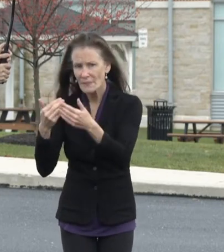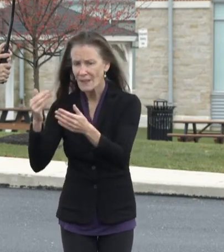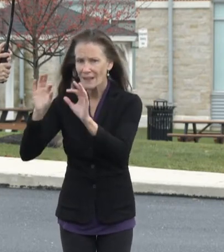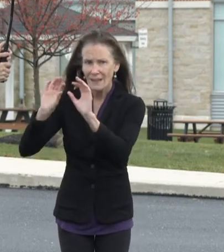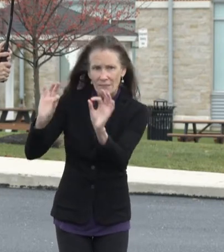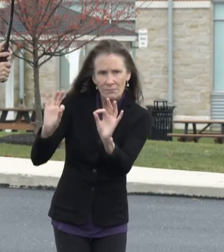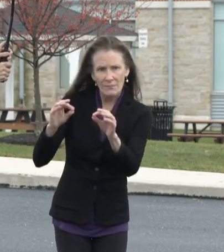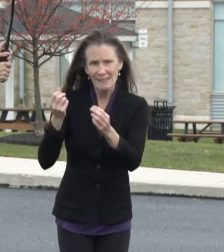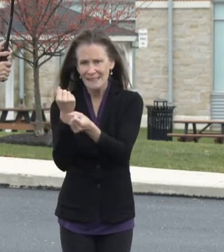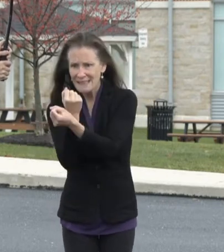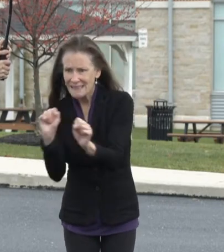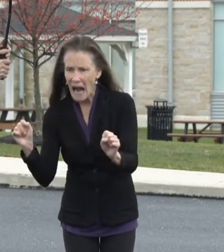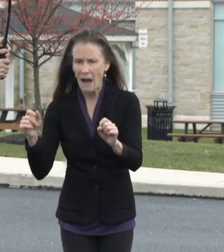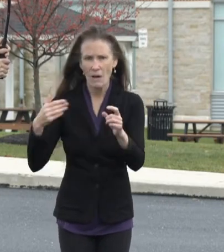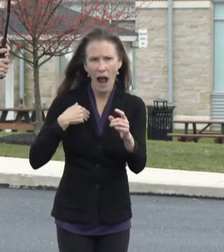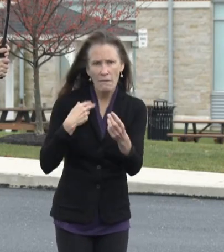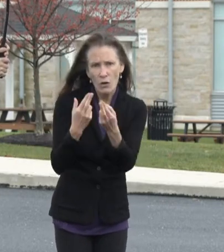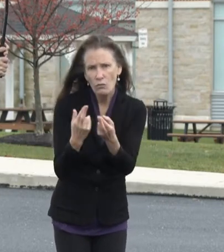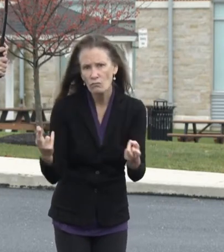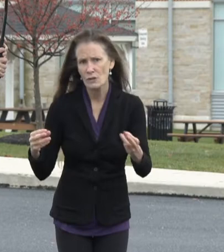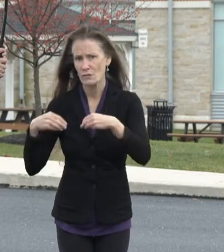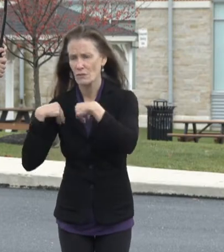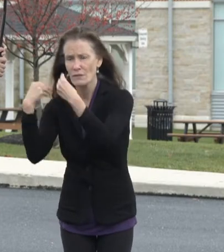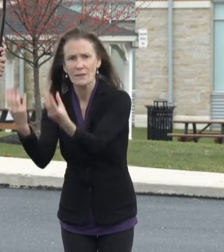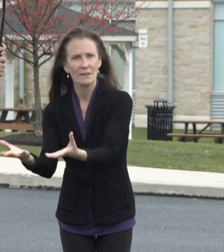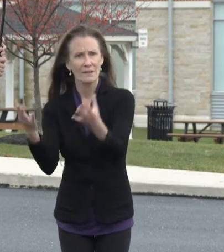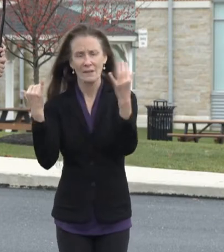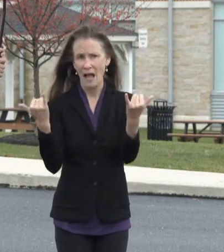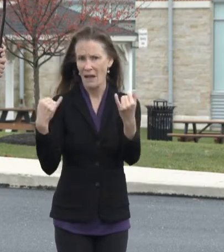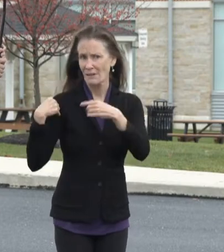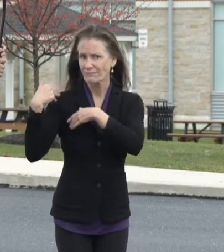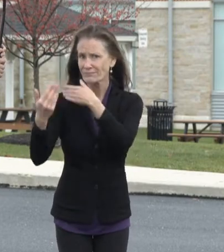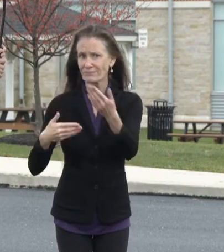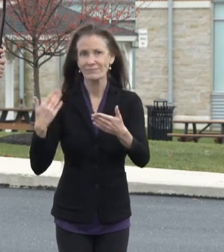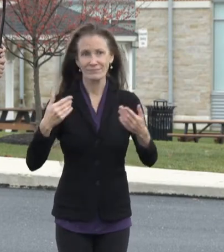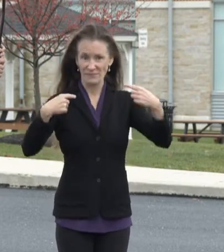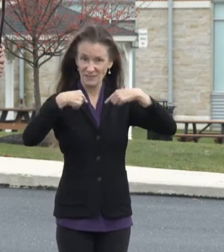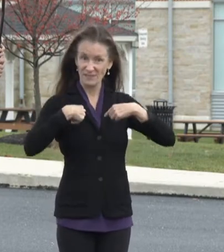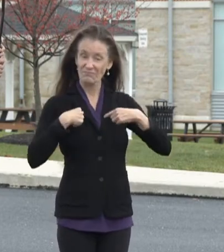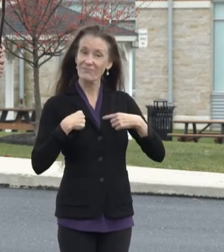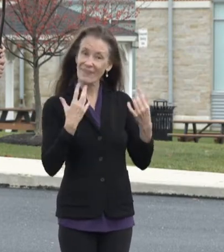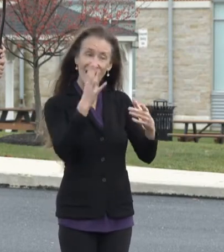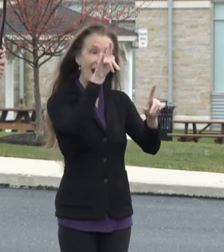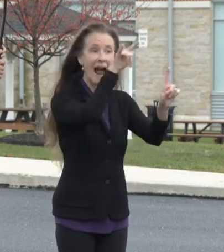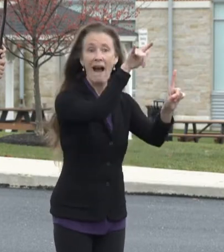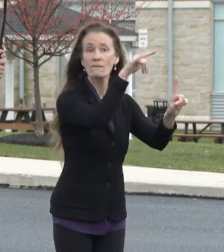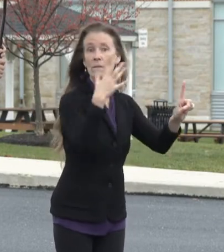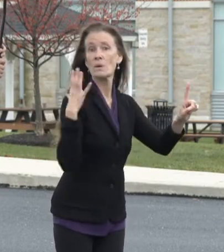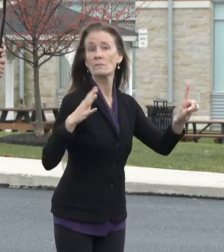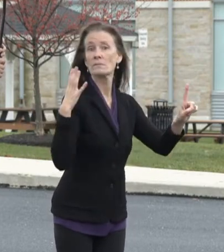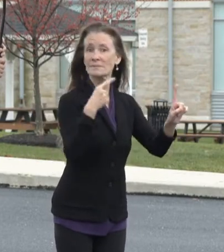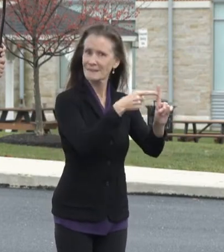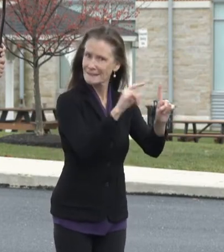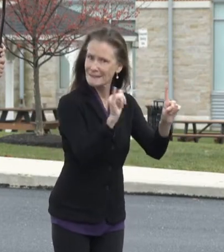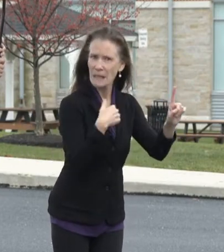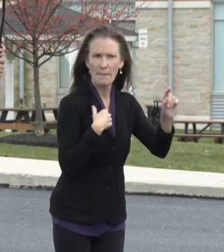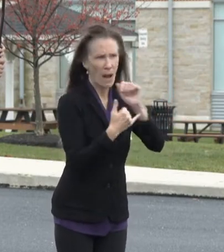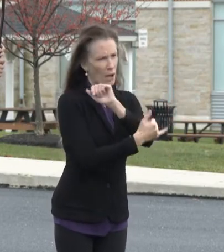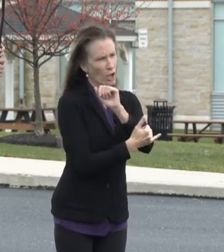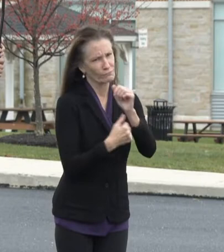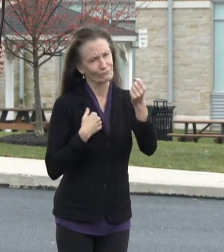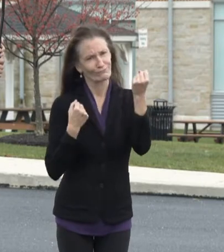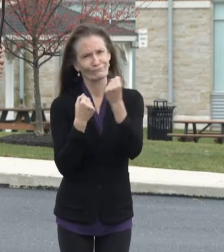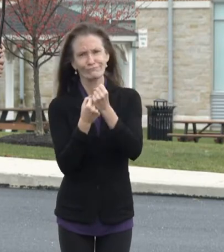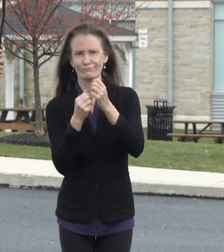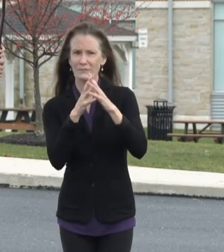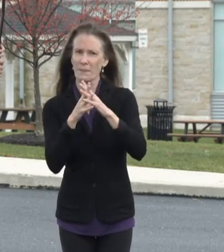they need. That's the deal. When I raised my hand to serve in the Air Force, I did so knowing that my country had my back. And right